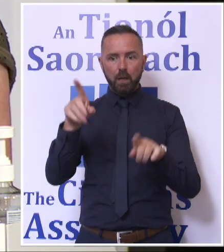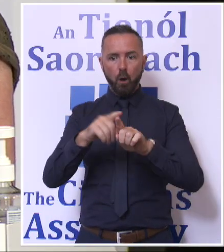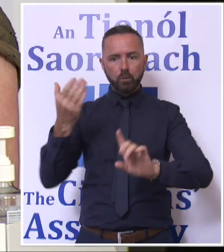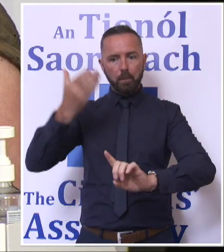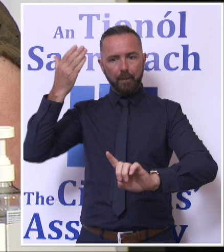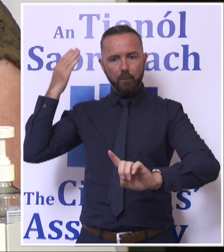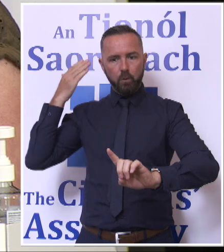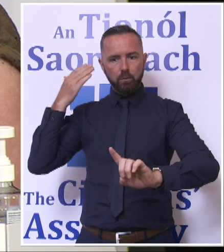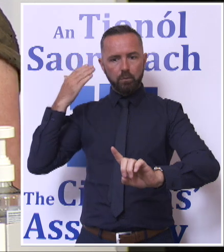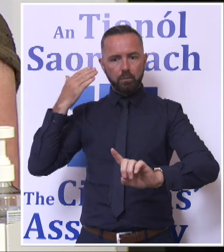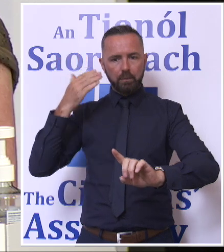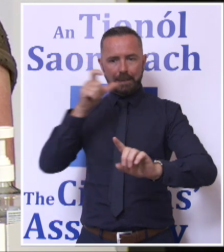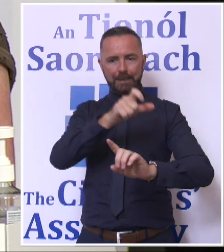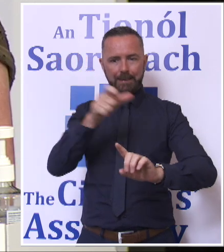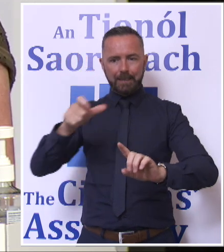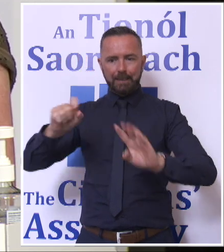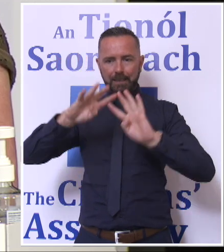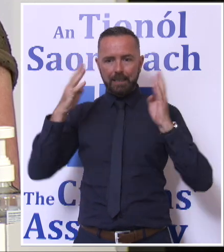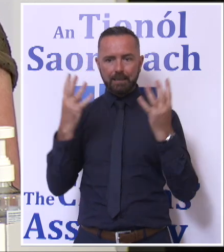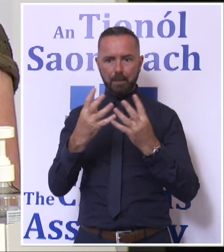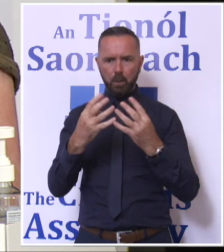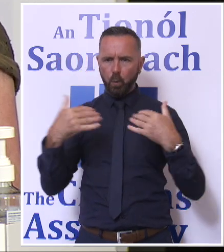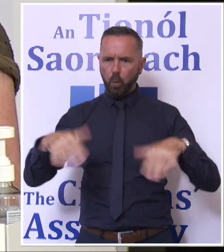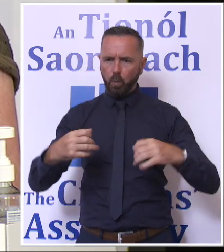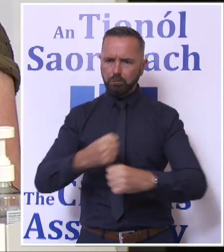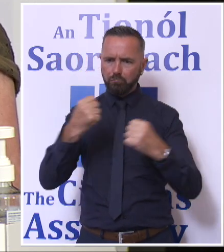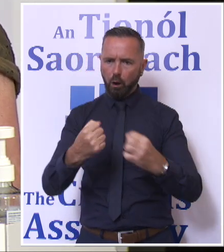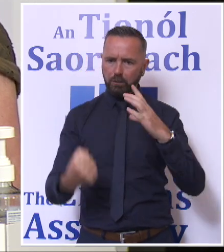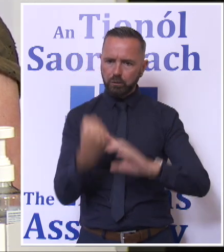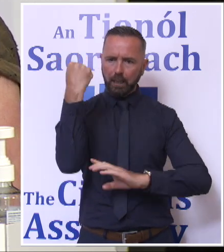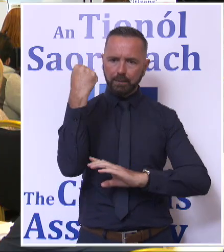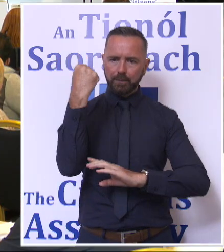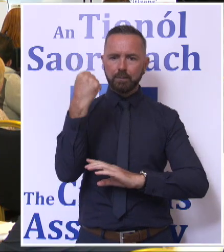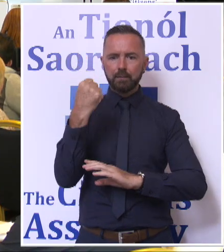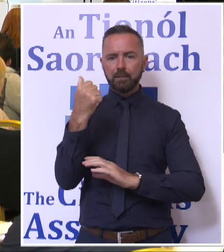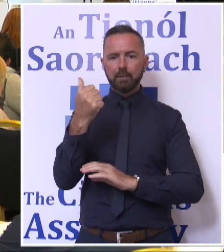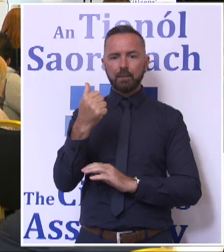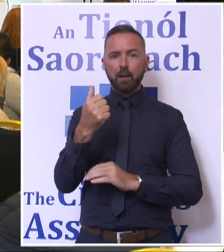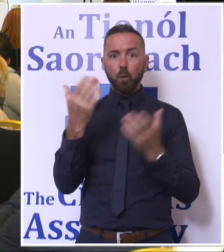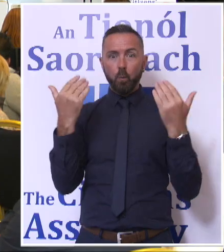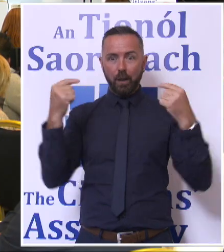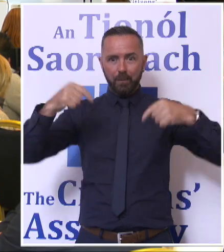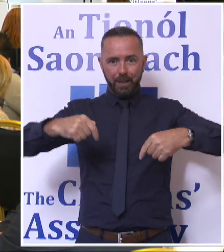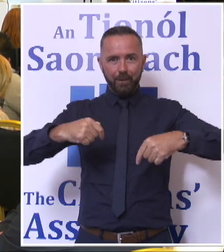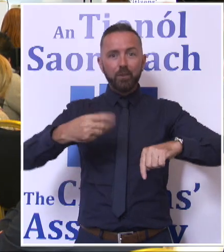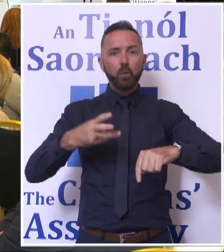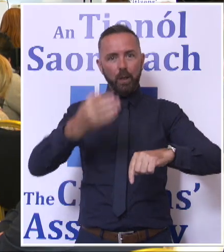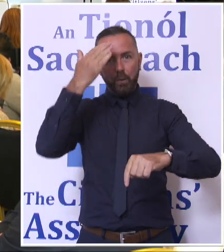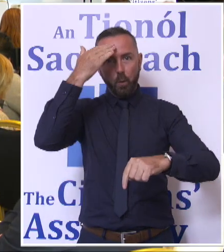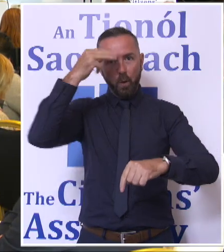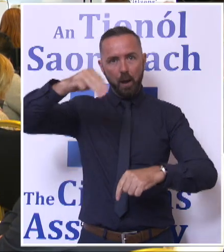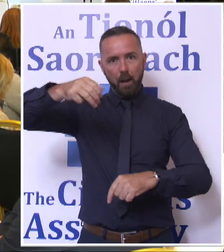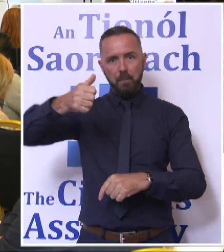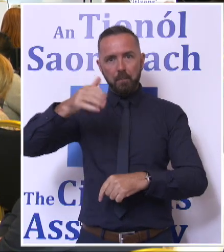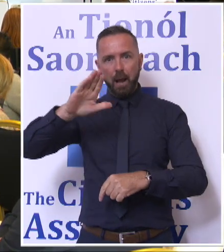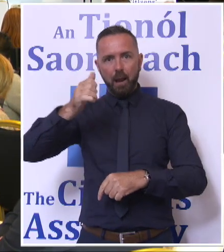Citizens Assembly is. Welcome to Fingal. You're going to get to know Malahide and the surrounding areas very well over